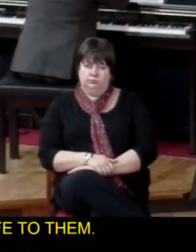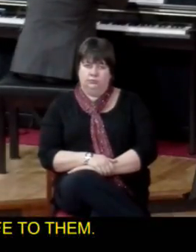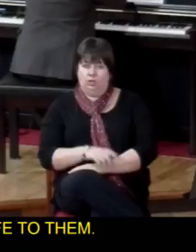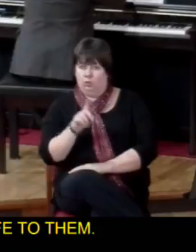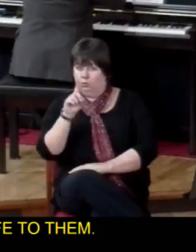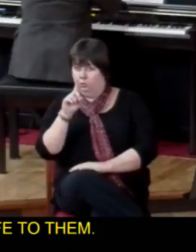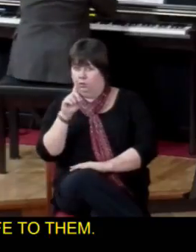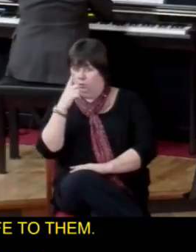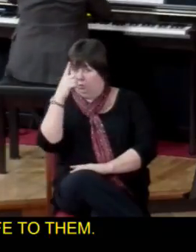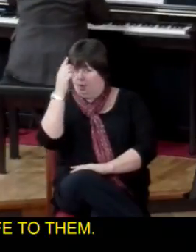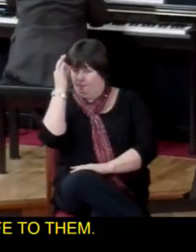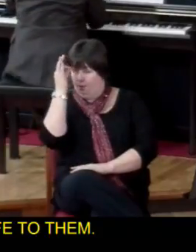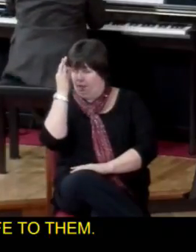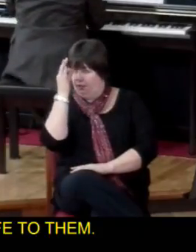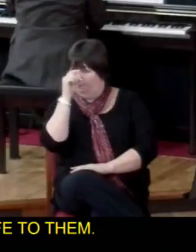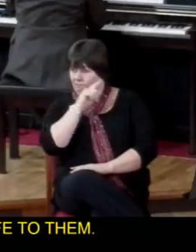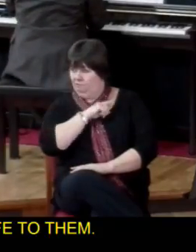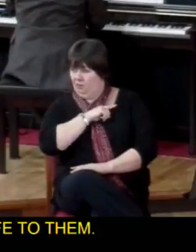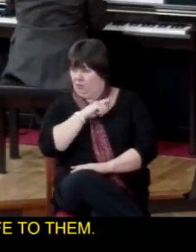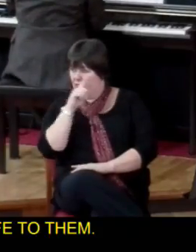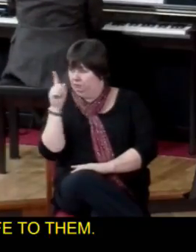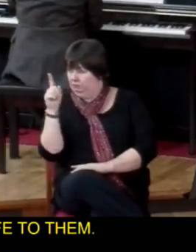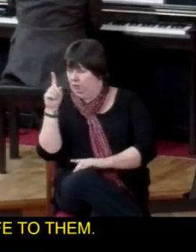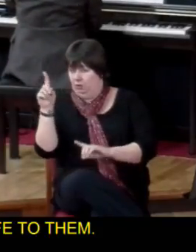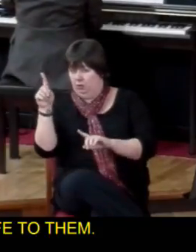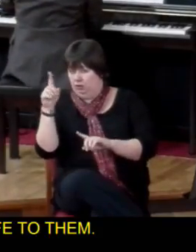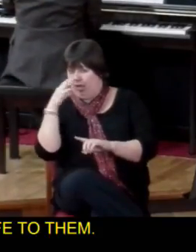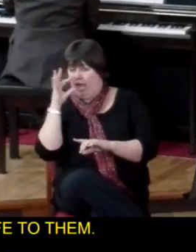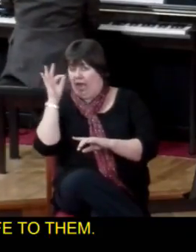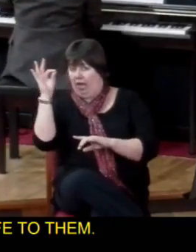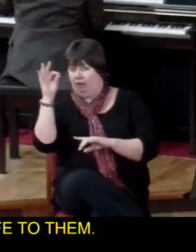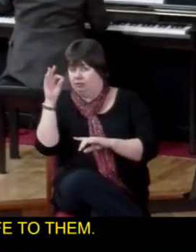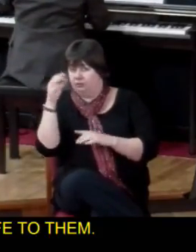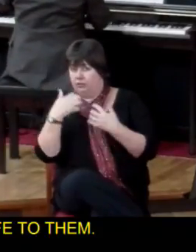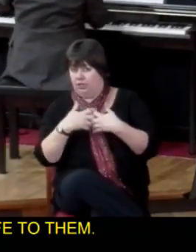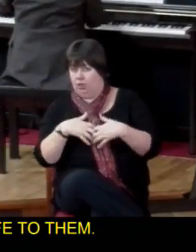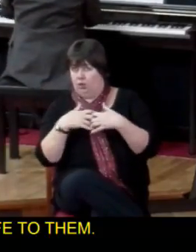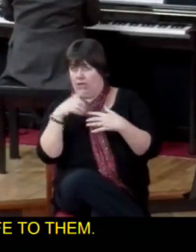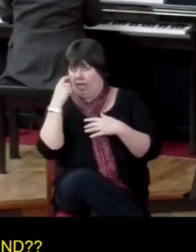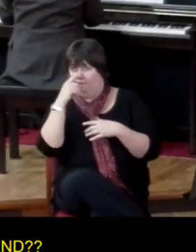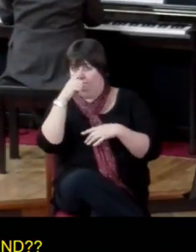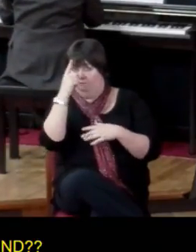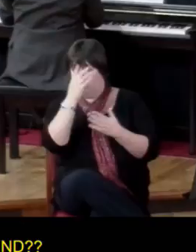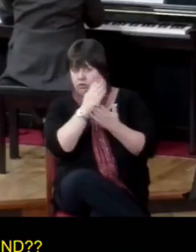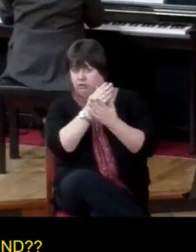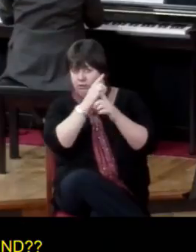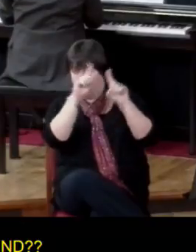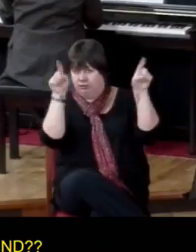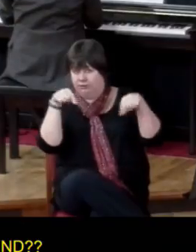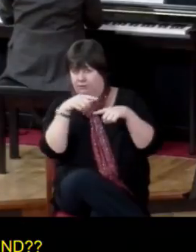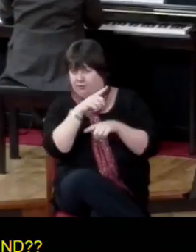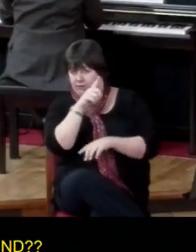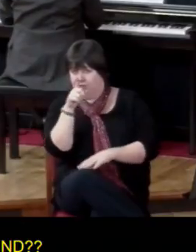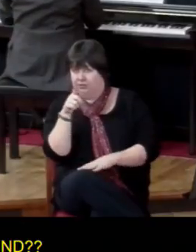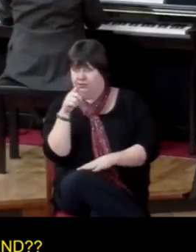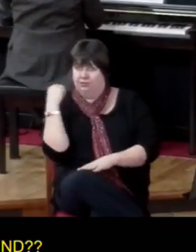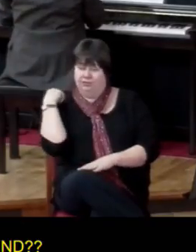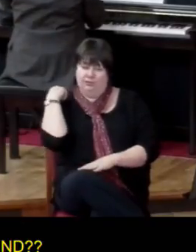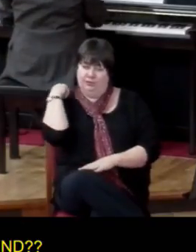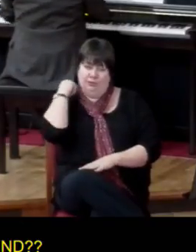Bear with me for a moment with the tech. Lauren, will you put up that first slide for me, please? Well, not that one. The next one,